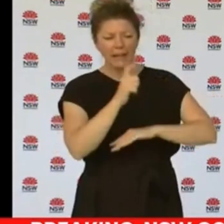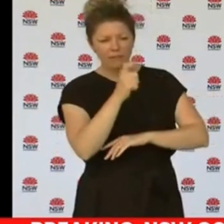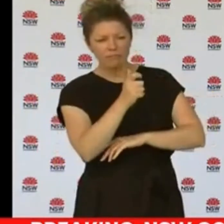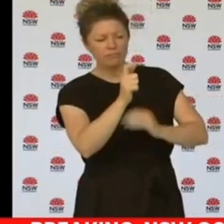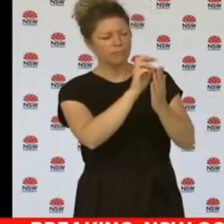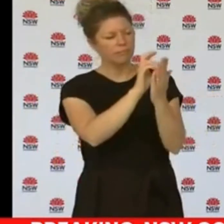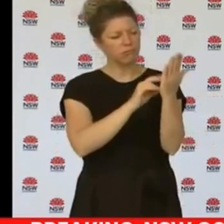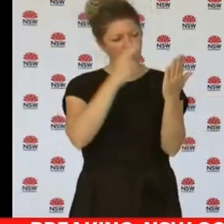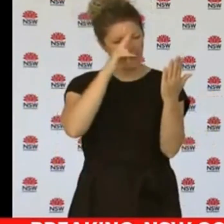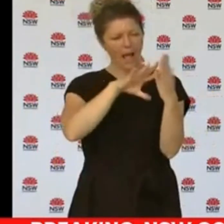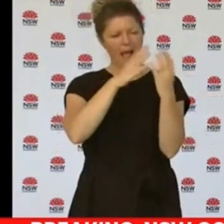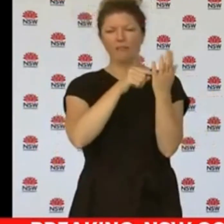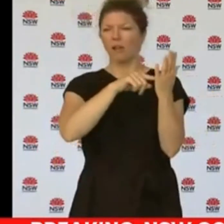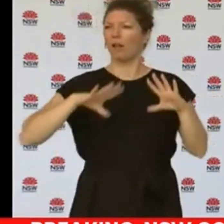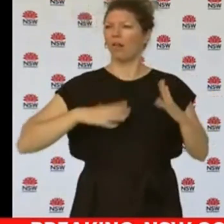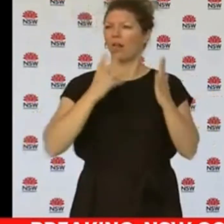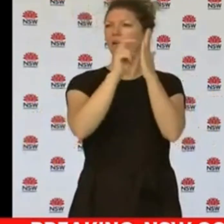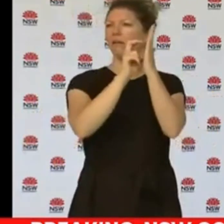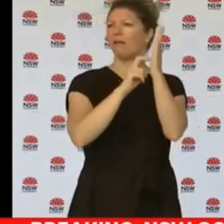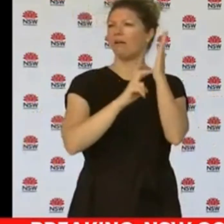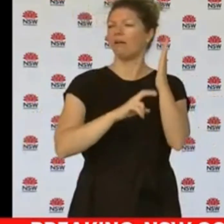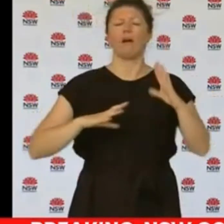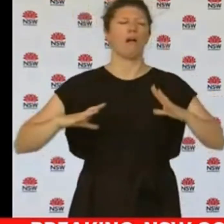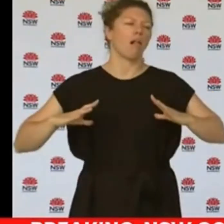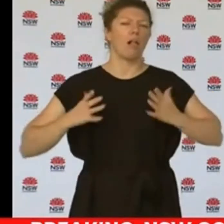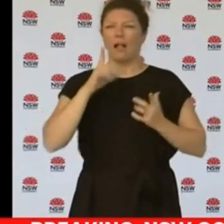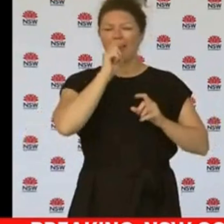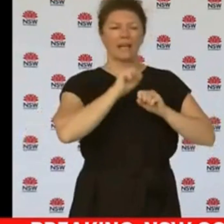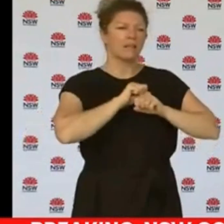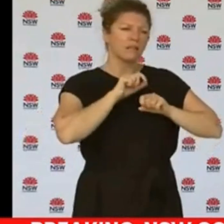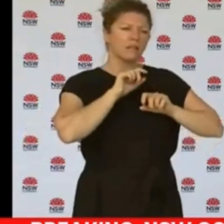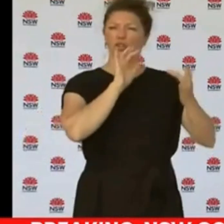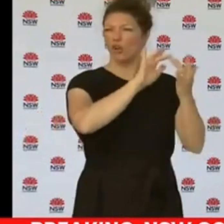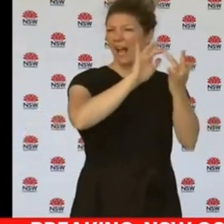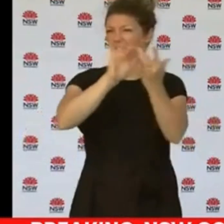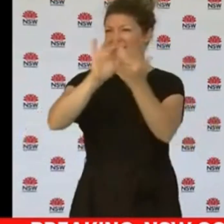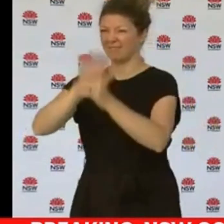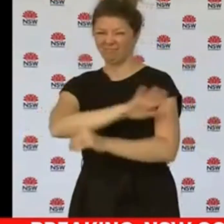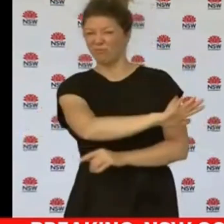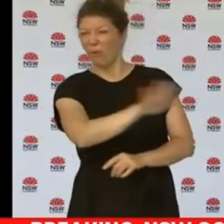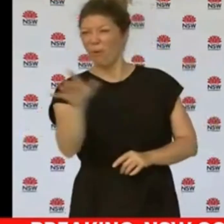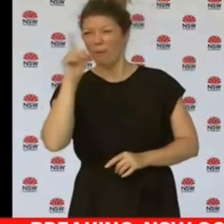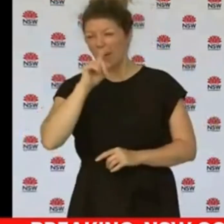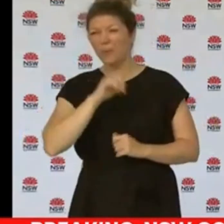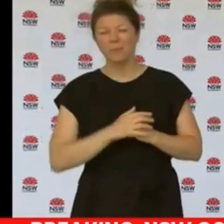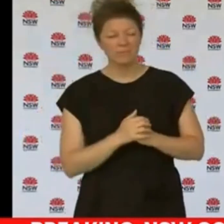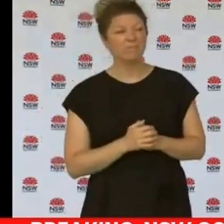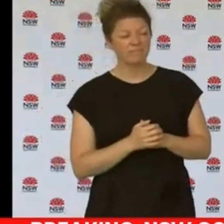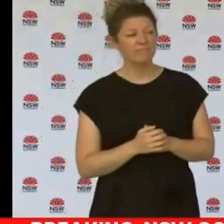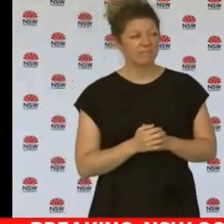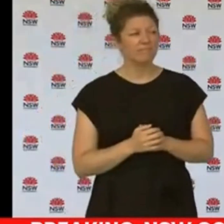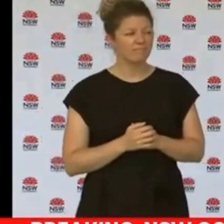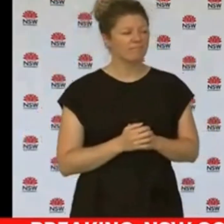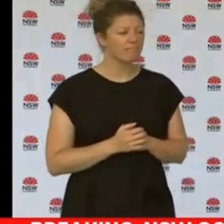organisations, that gives us greater confidence that if there is a superseding or super spreading event, that we can get on top of it quickly. But it was a